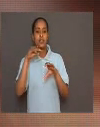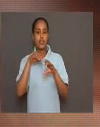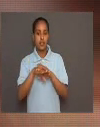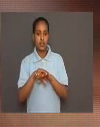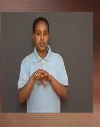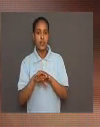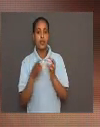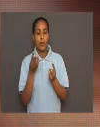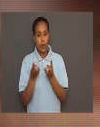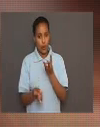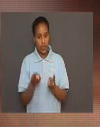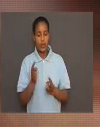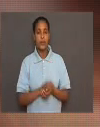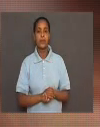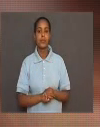weight.